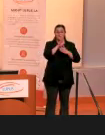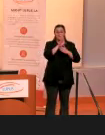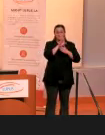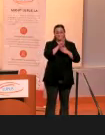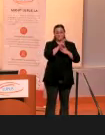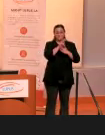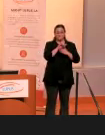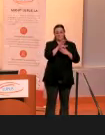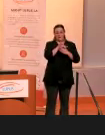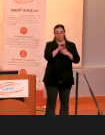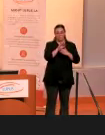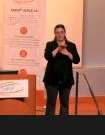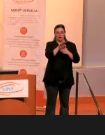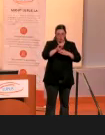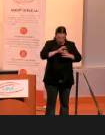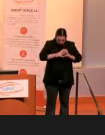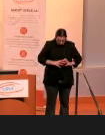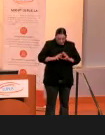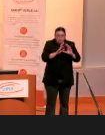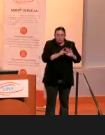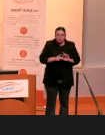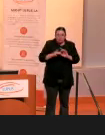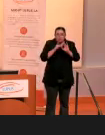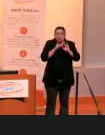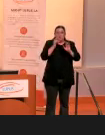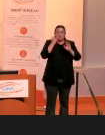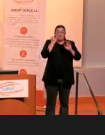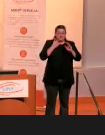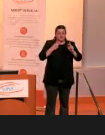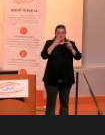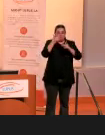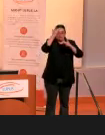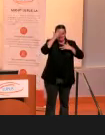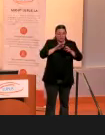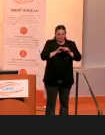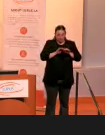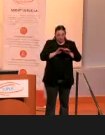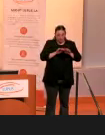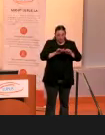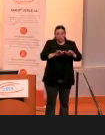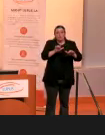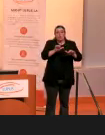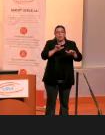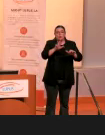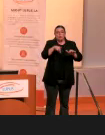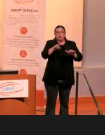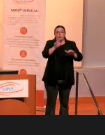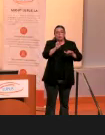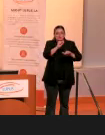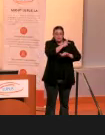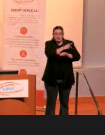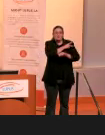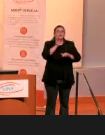and which leads to what we call less biologic diversity in lupus patients. And stool from lupus